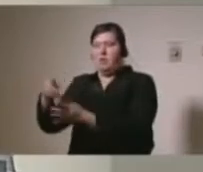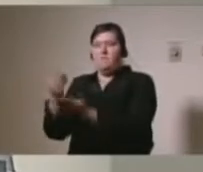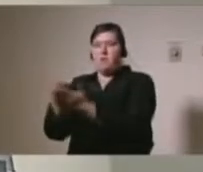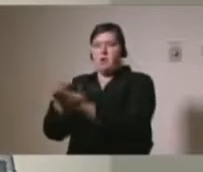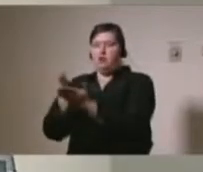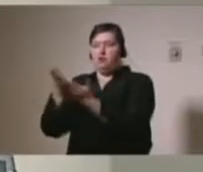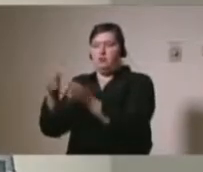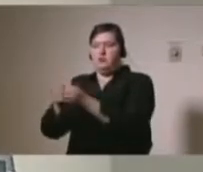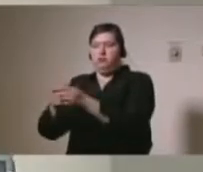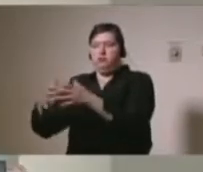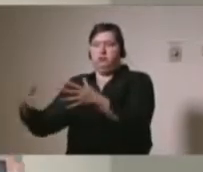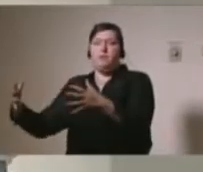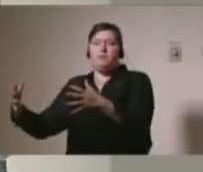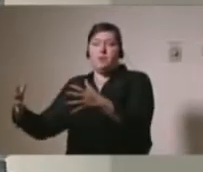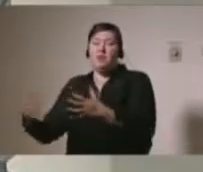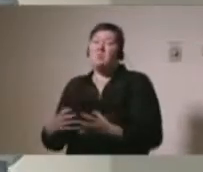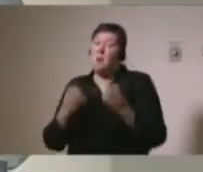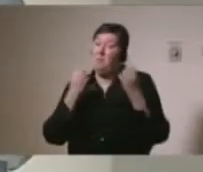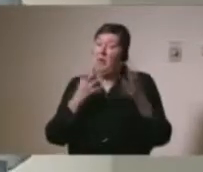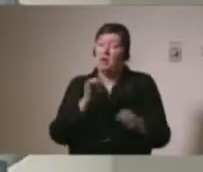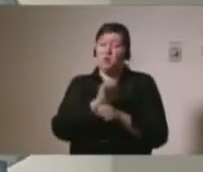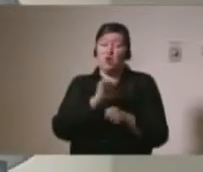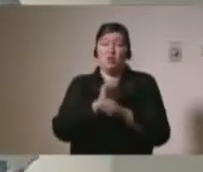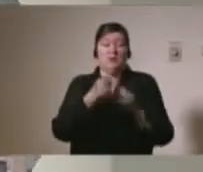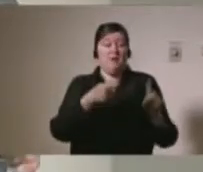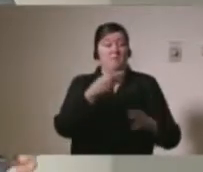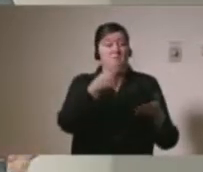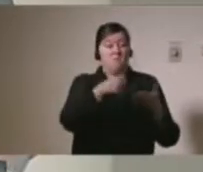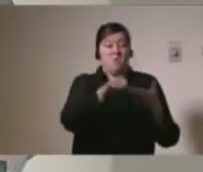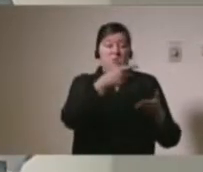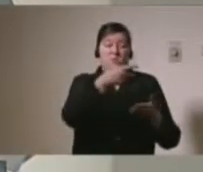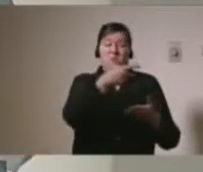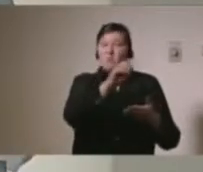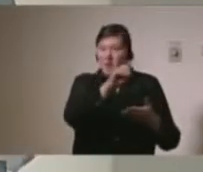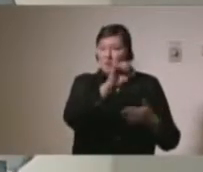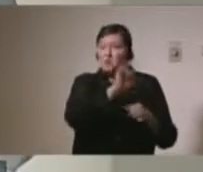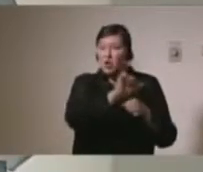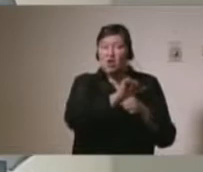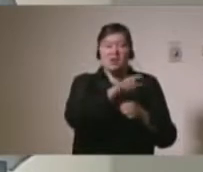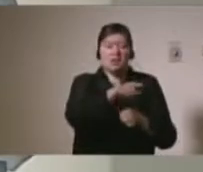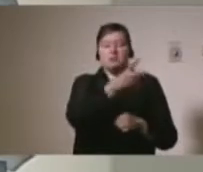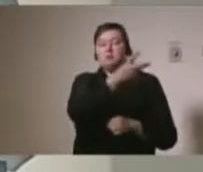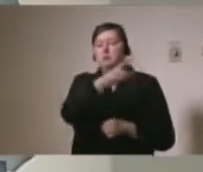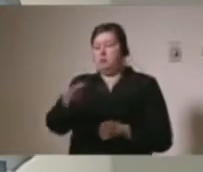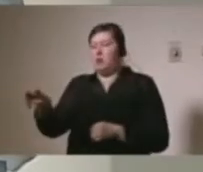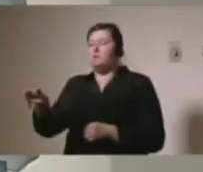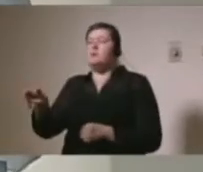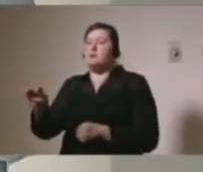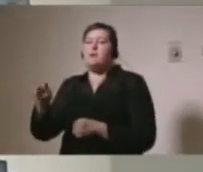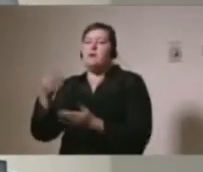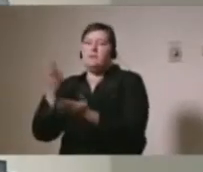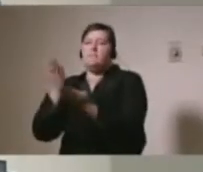we transferred many workers from the postal service to the financial service.